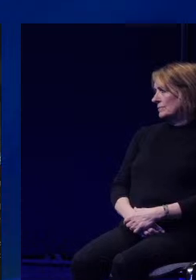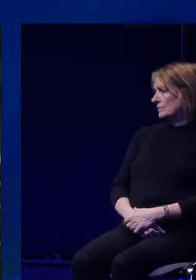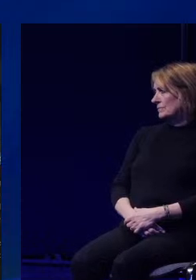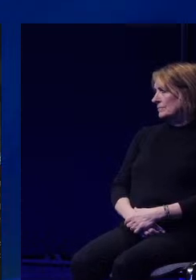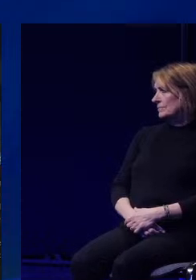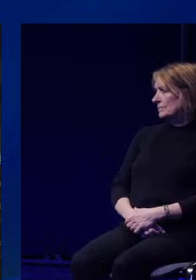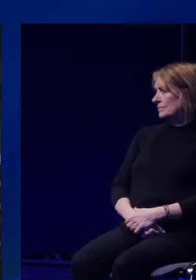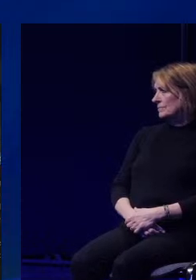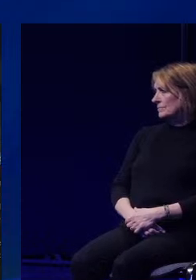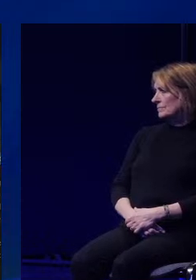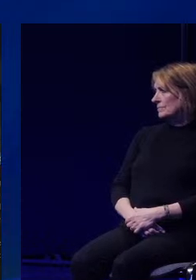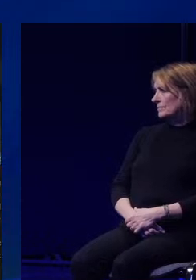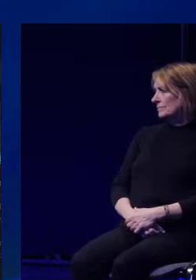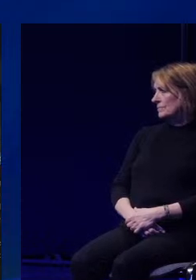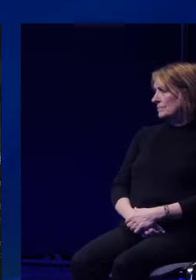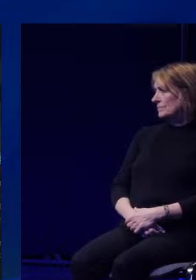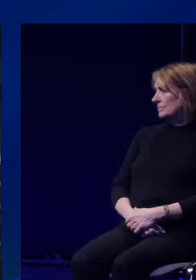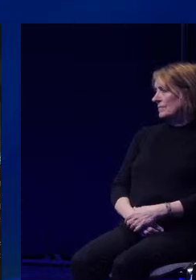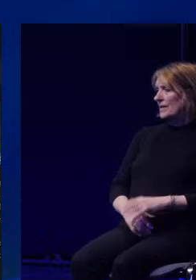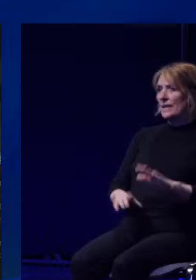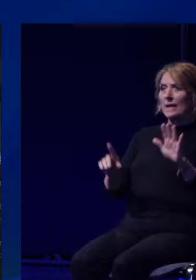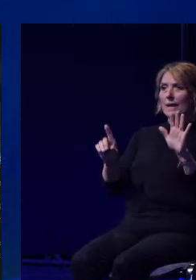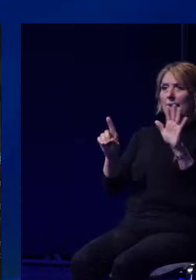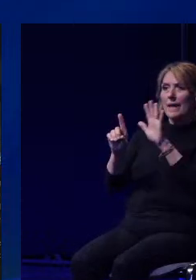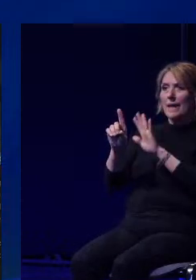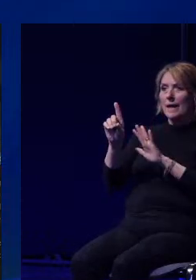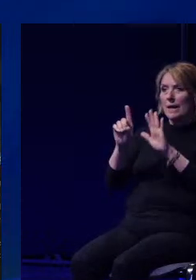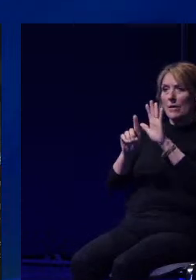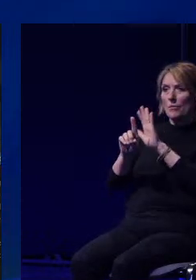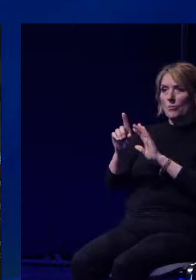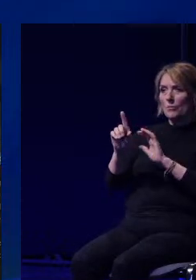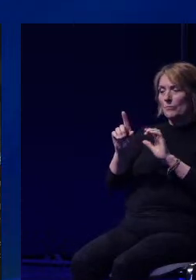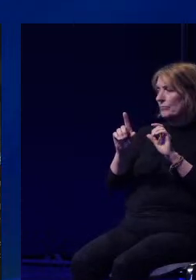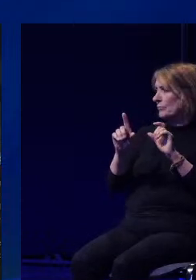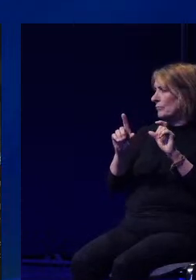can play a little bit with